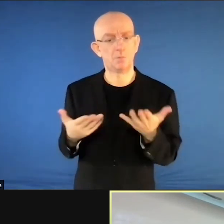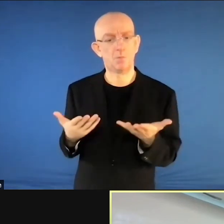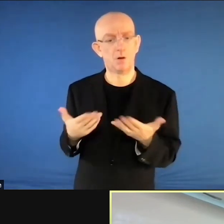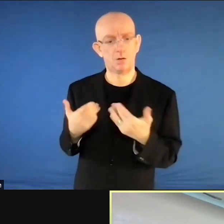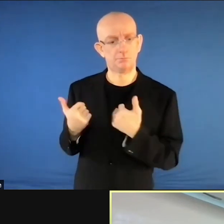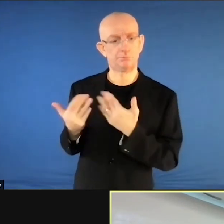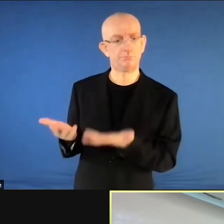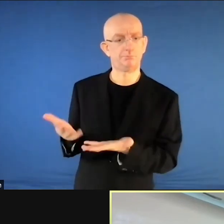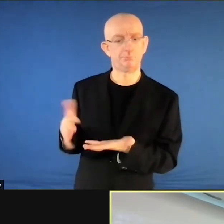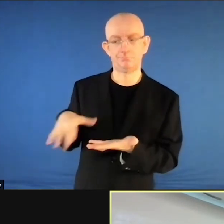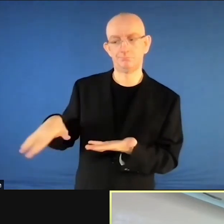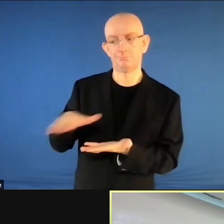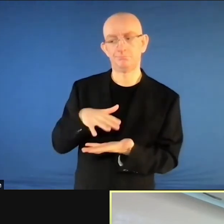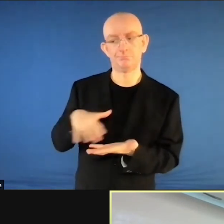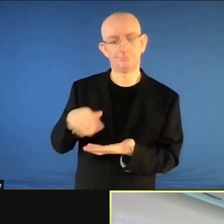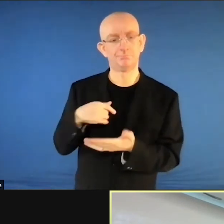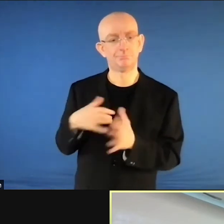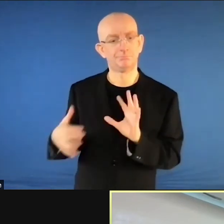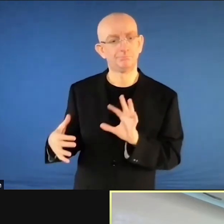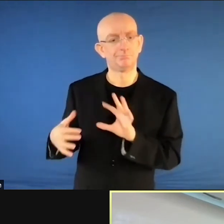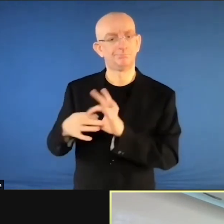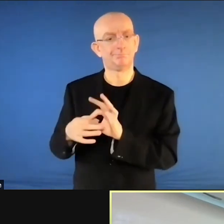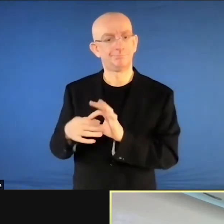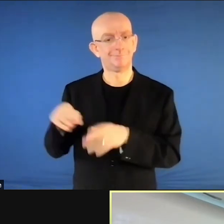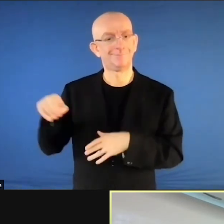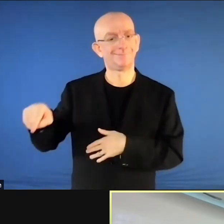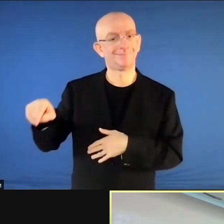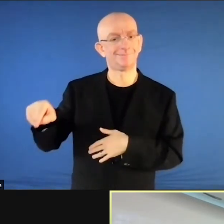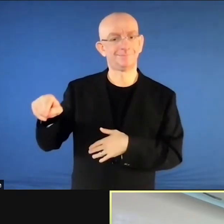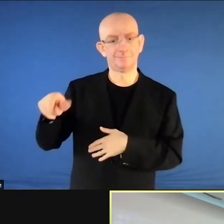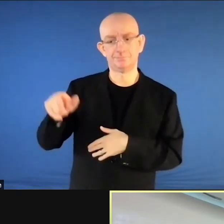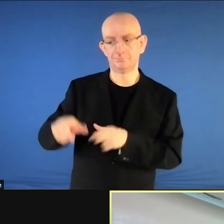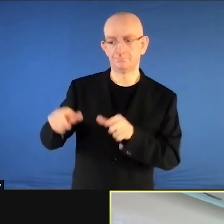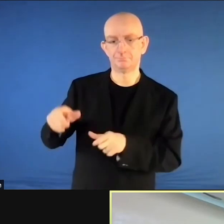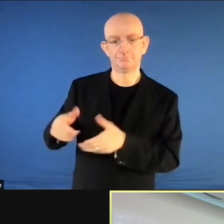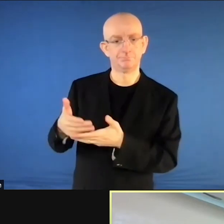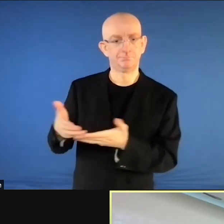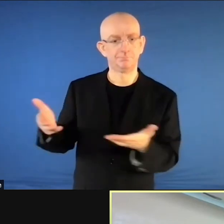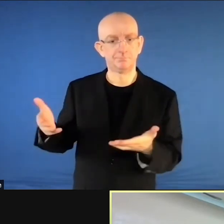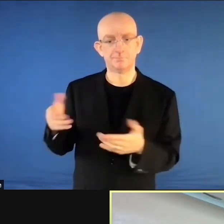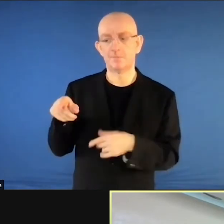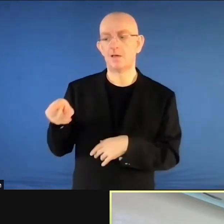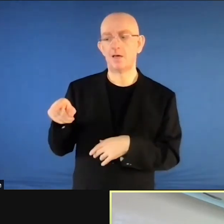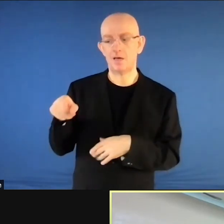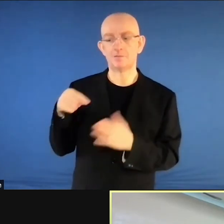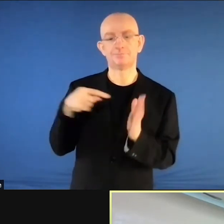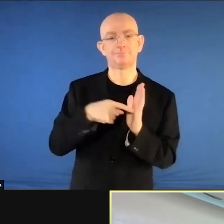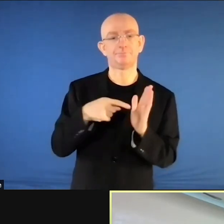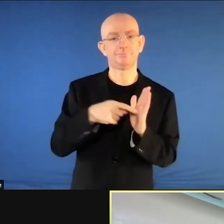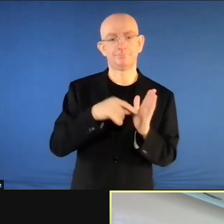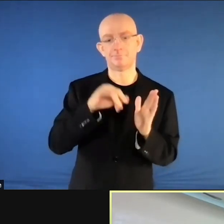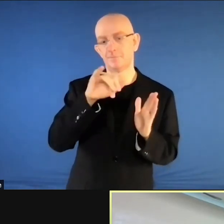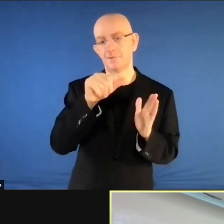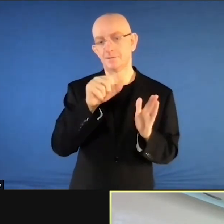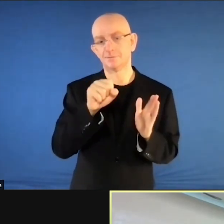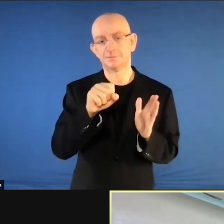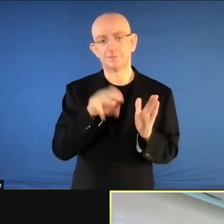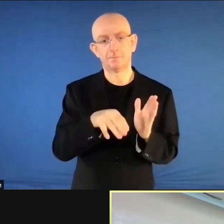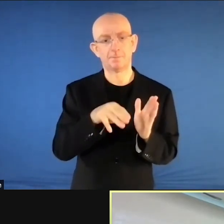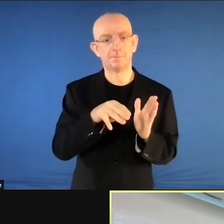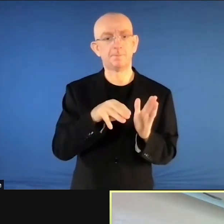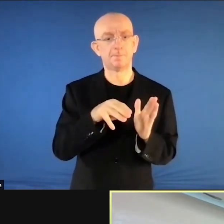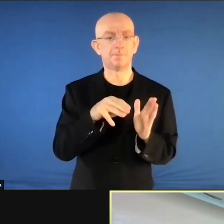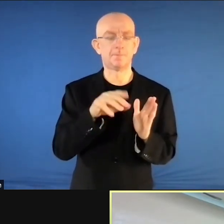IASFM ethic principle of partnership, because as I said, that's exactly what